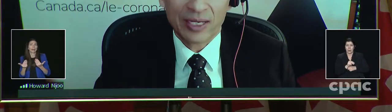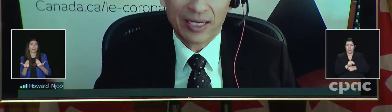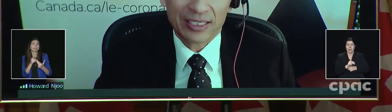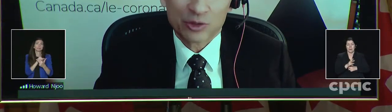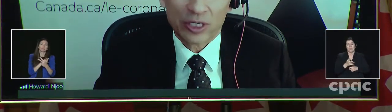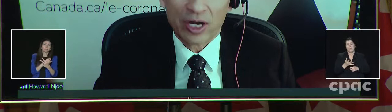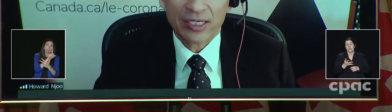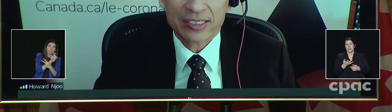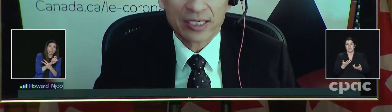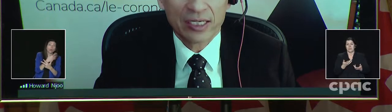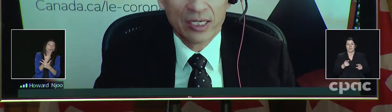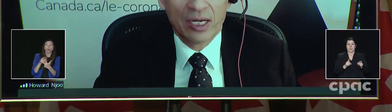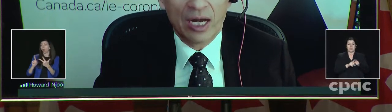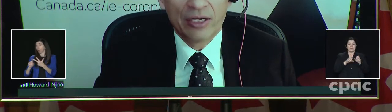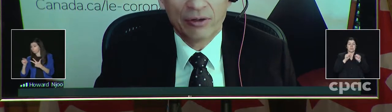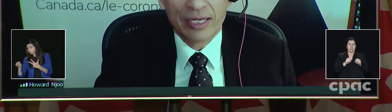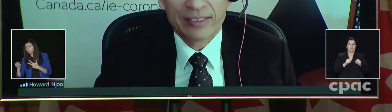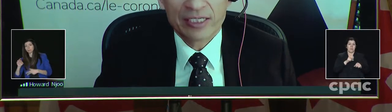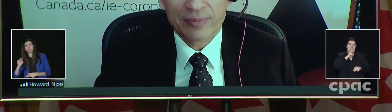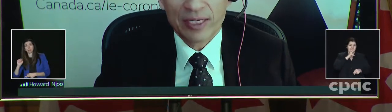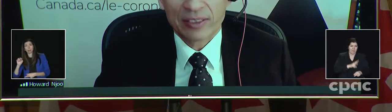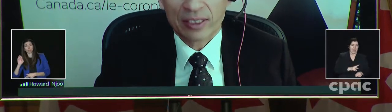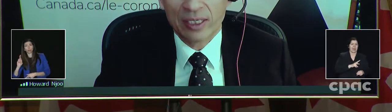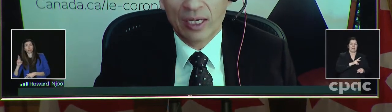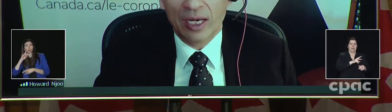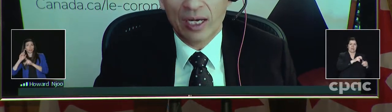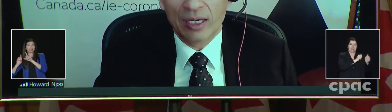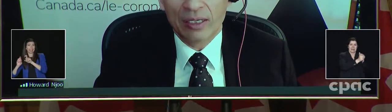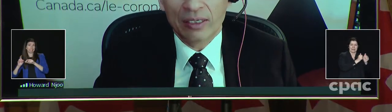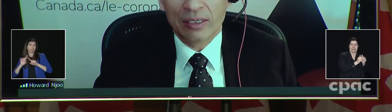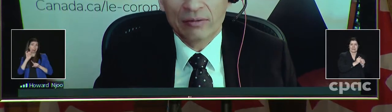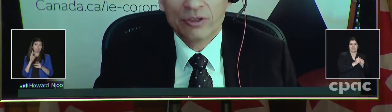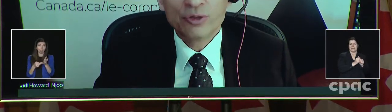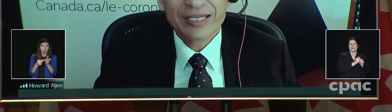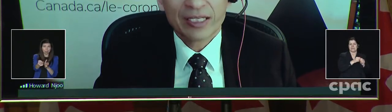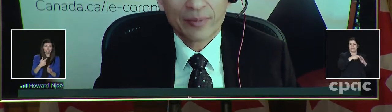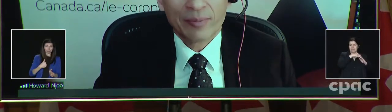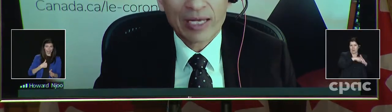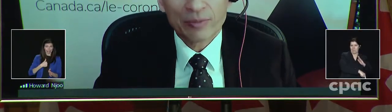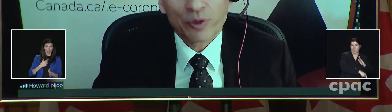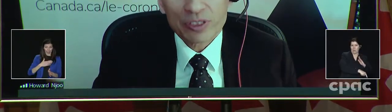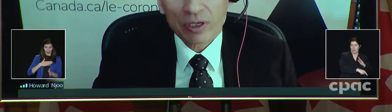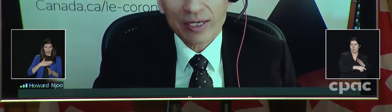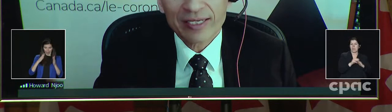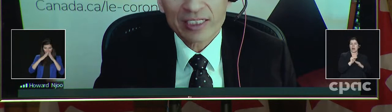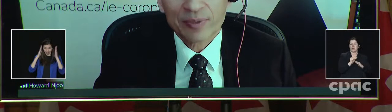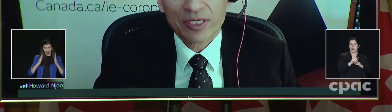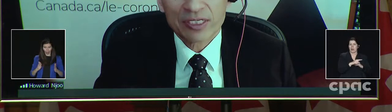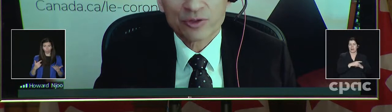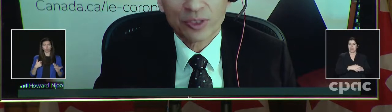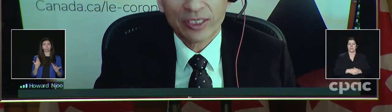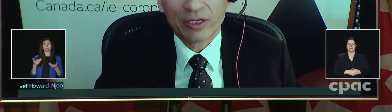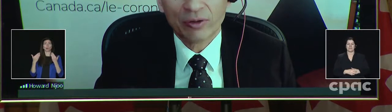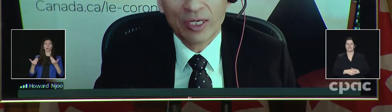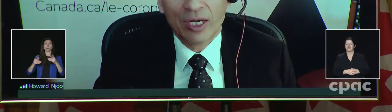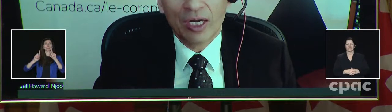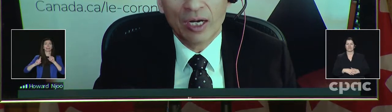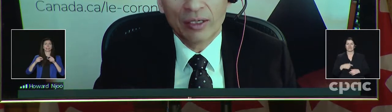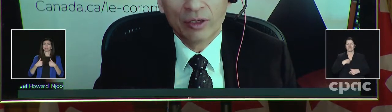to me, I guess quite honest, I don't anticipate using them in my personal context because it's